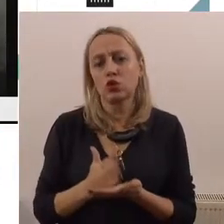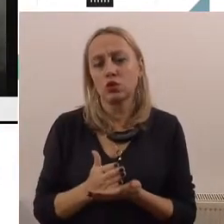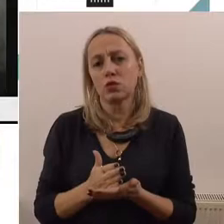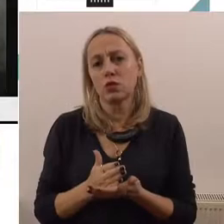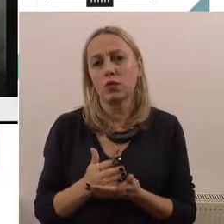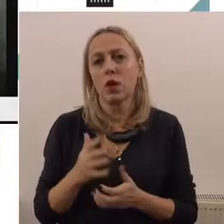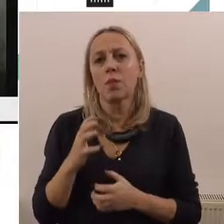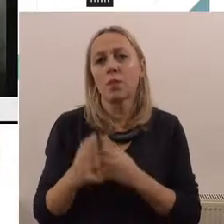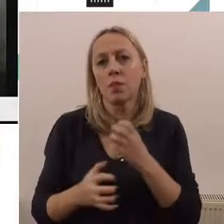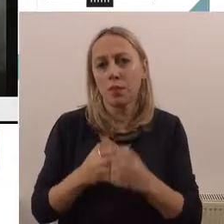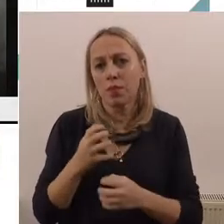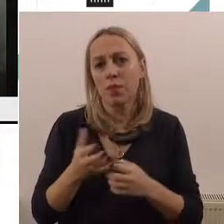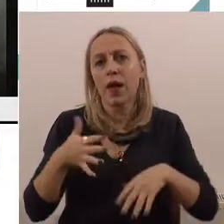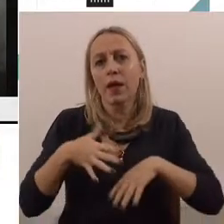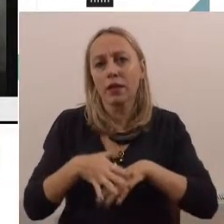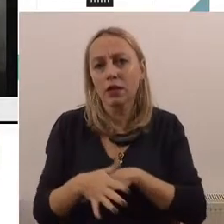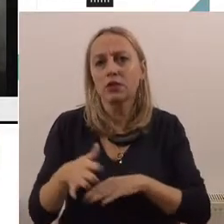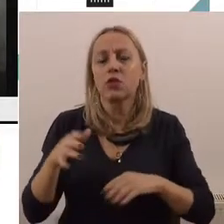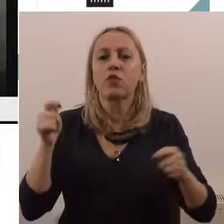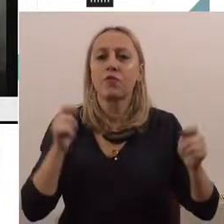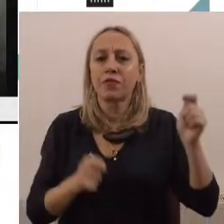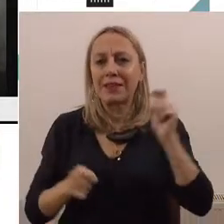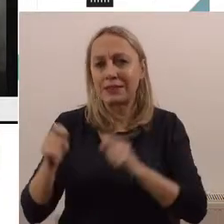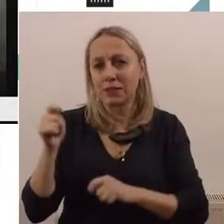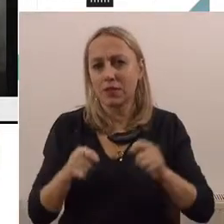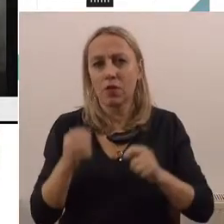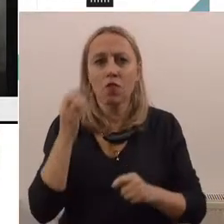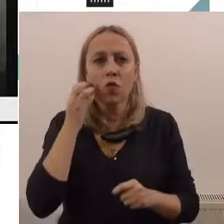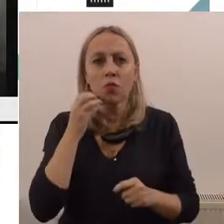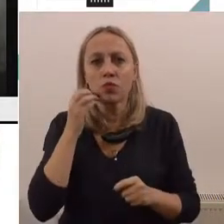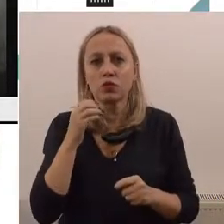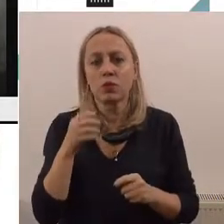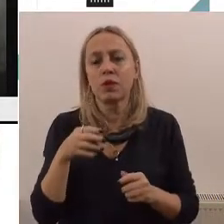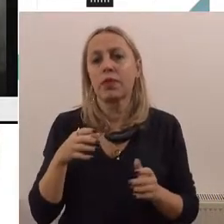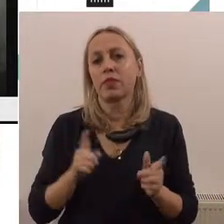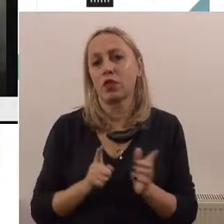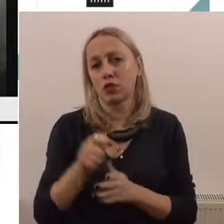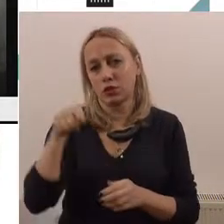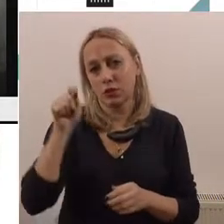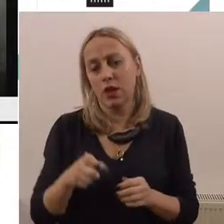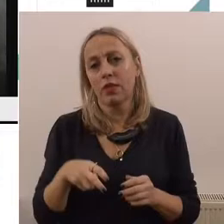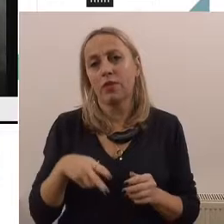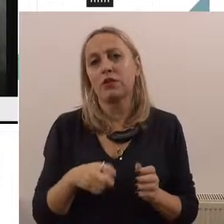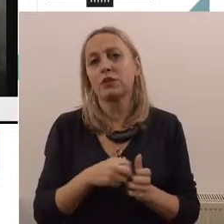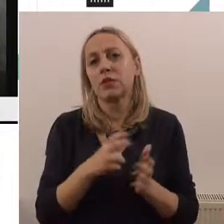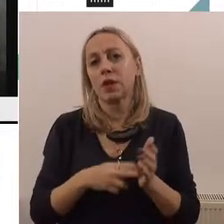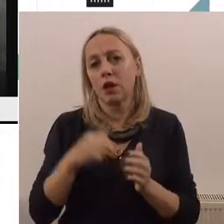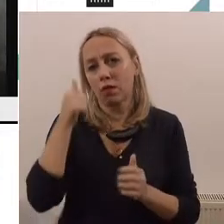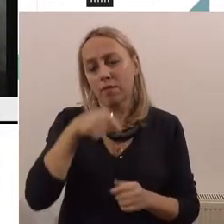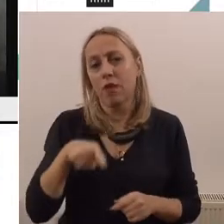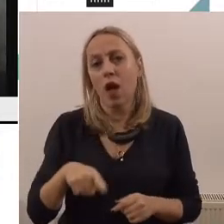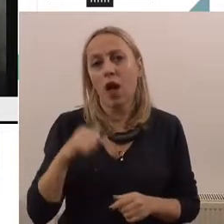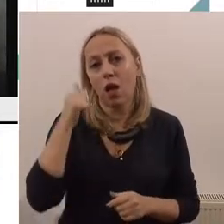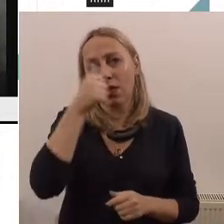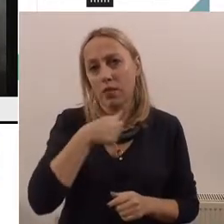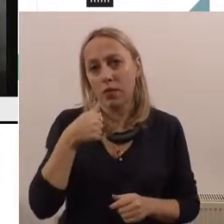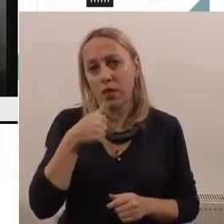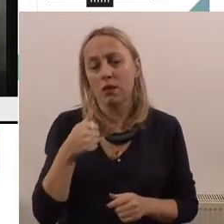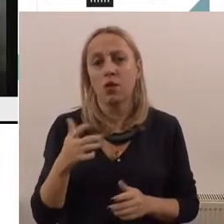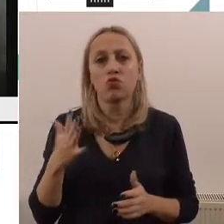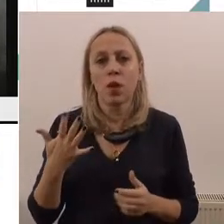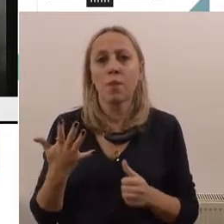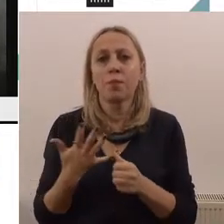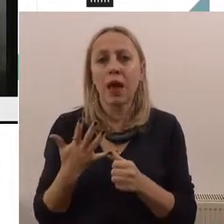inter-museum practices, we have an international inclusive festival that has been